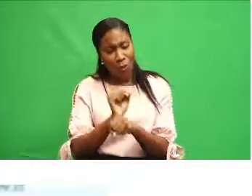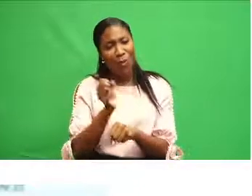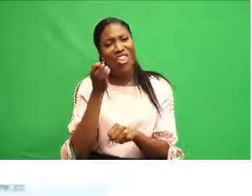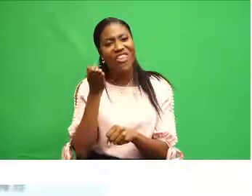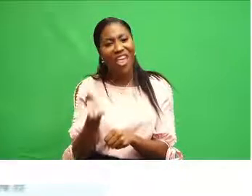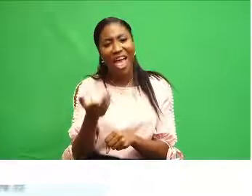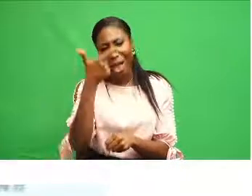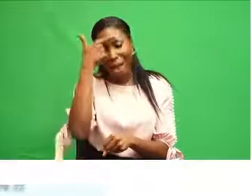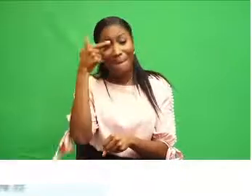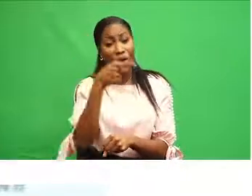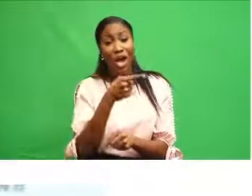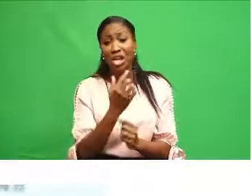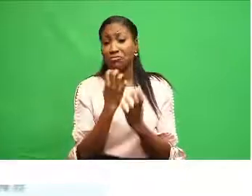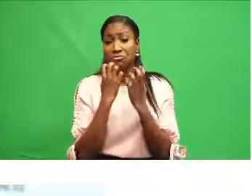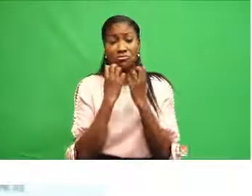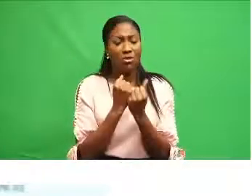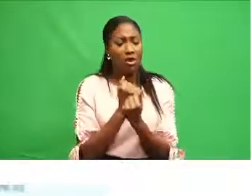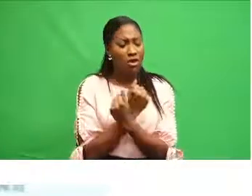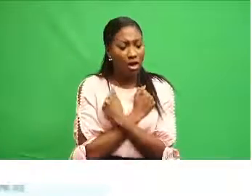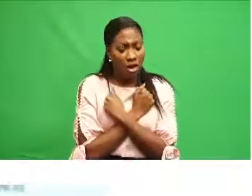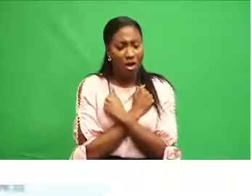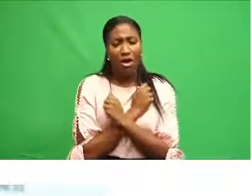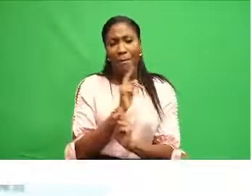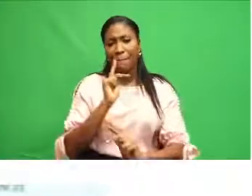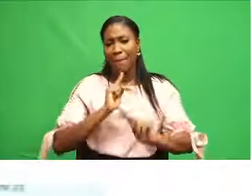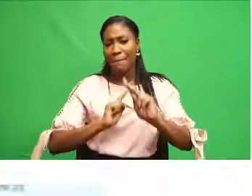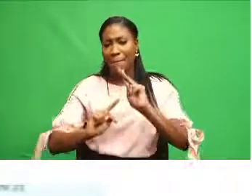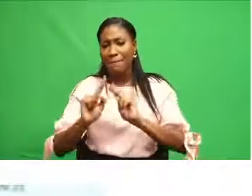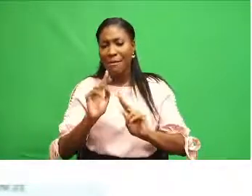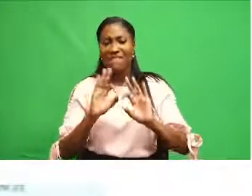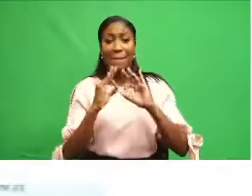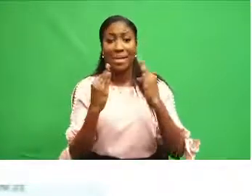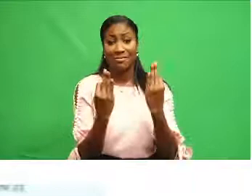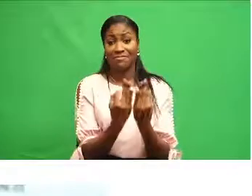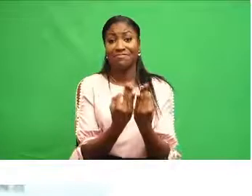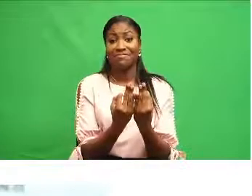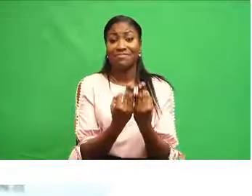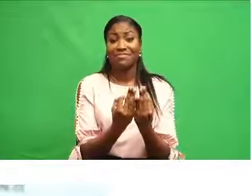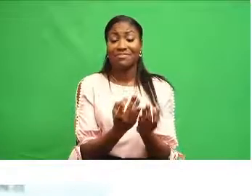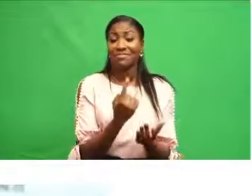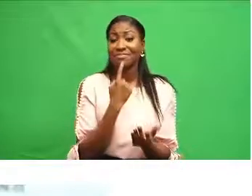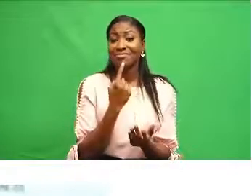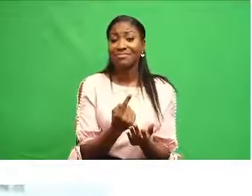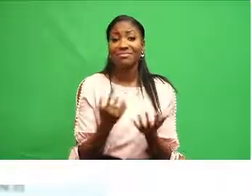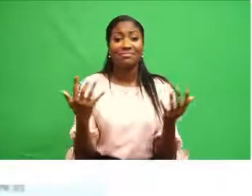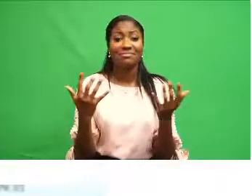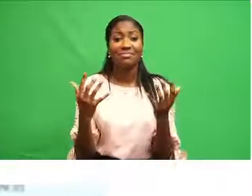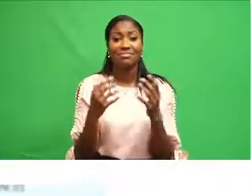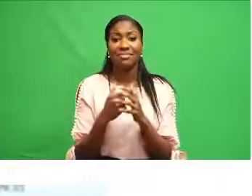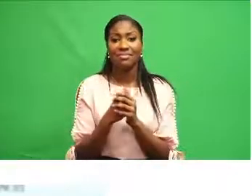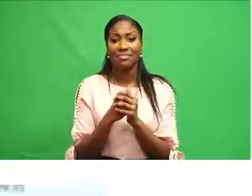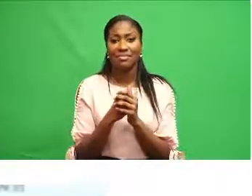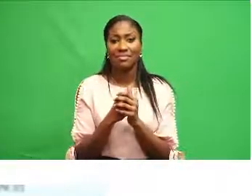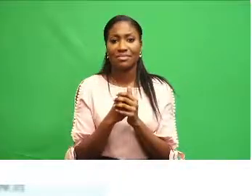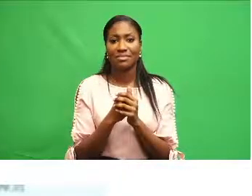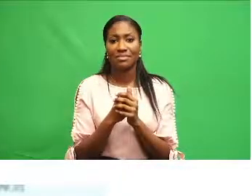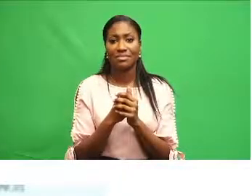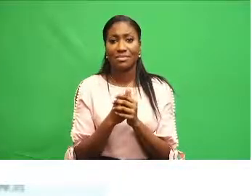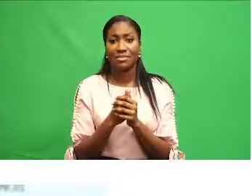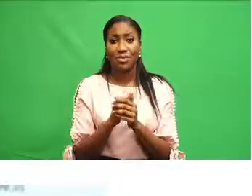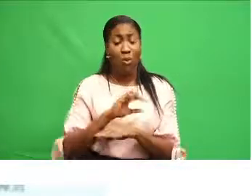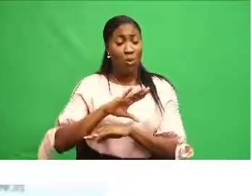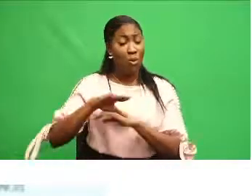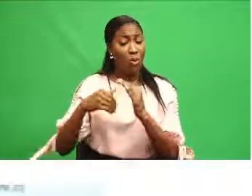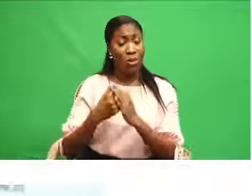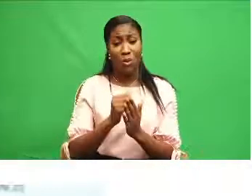for people and family. He declares that as far as he knows, since he's known himself,